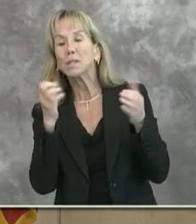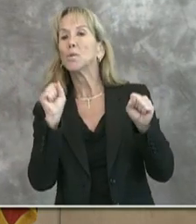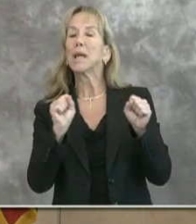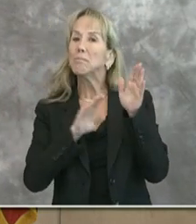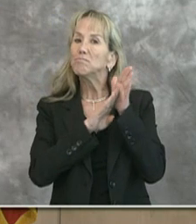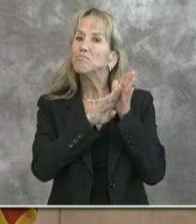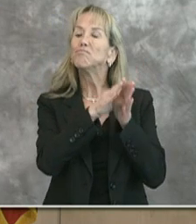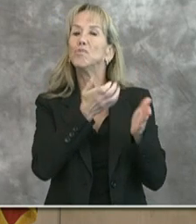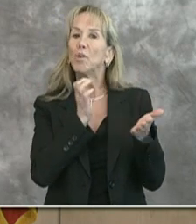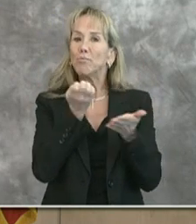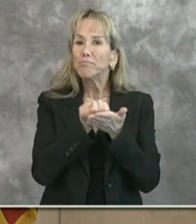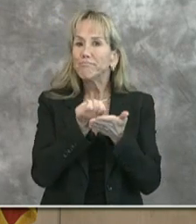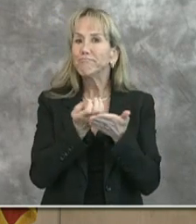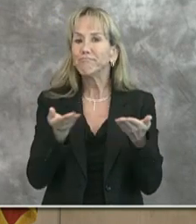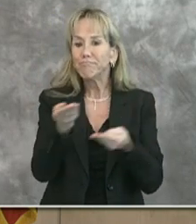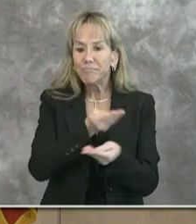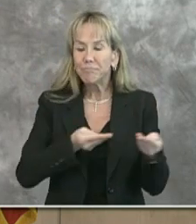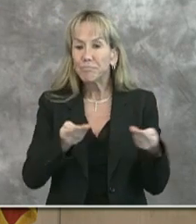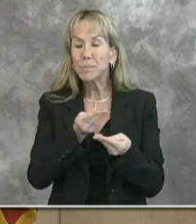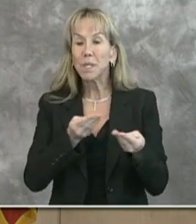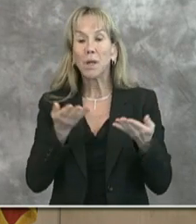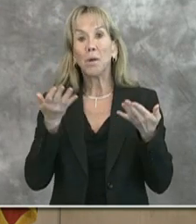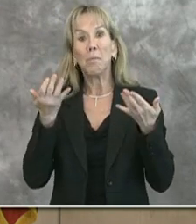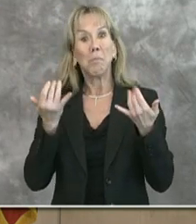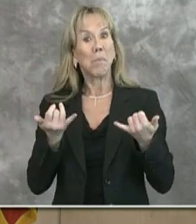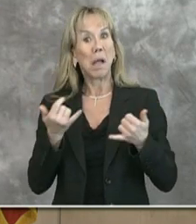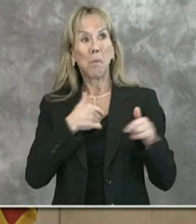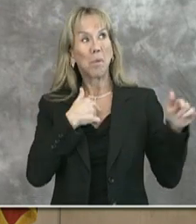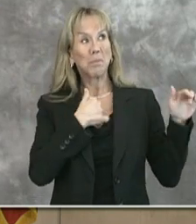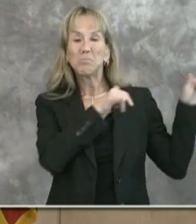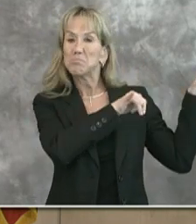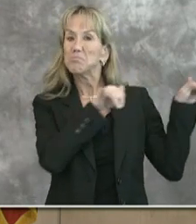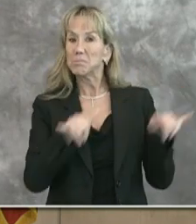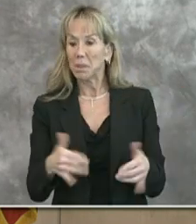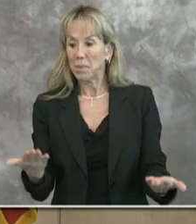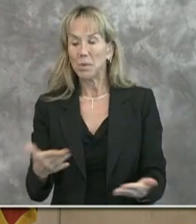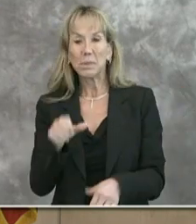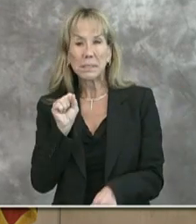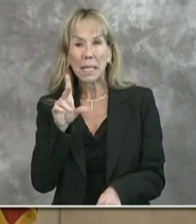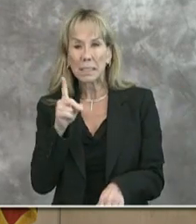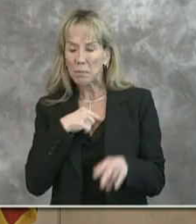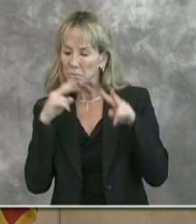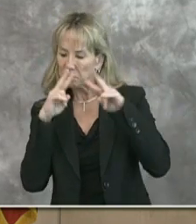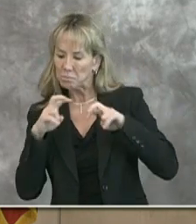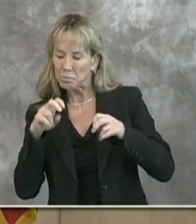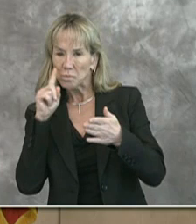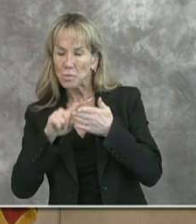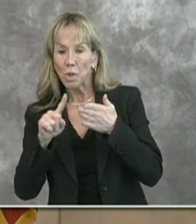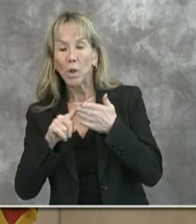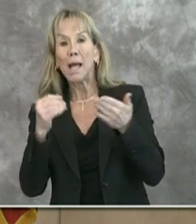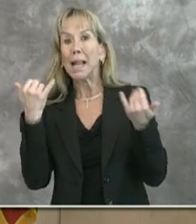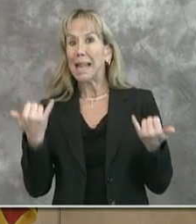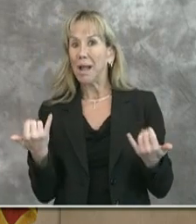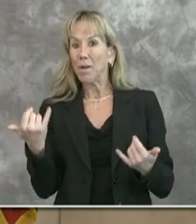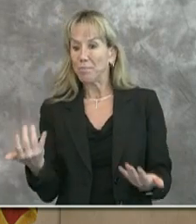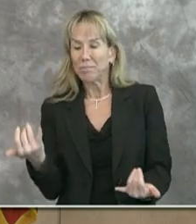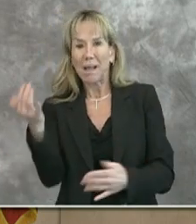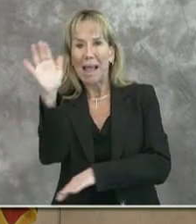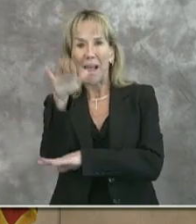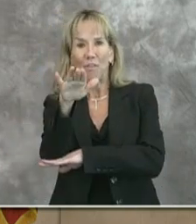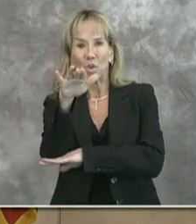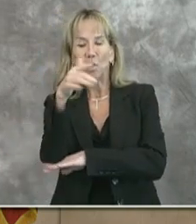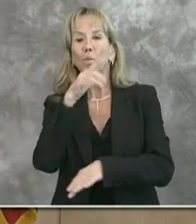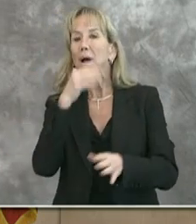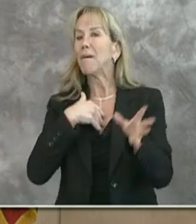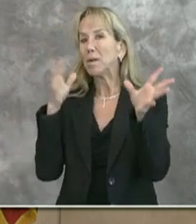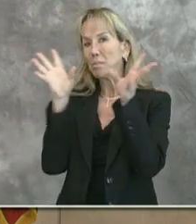general. And we are doing that exact same thing here in San Diego. In fact, this afternoon, I'll be joining